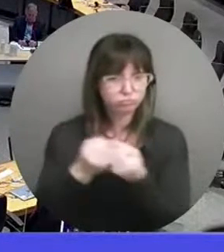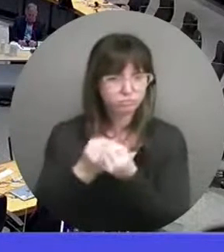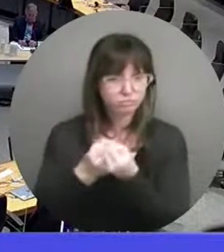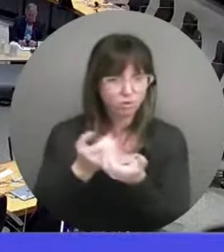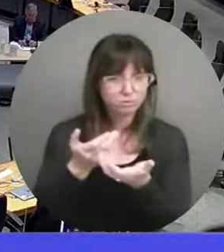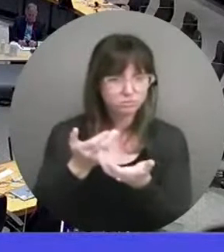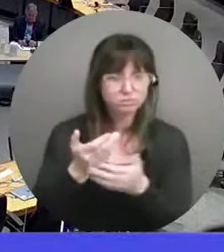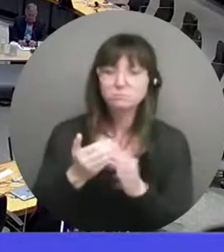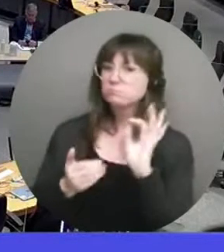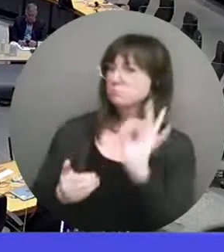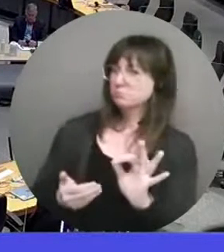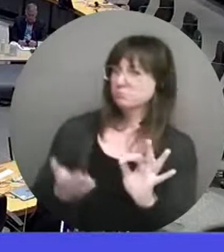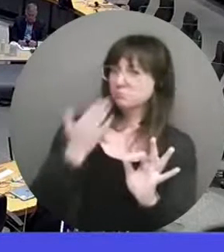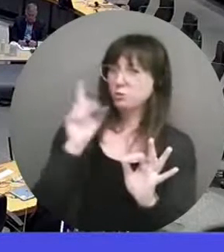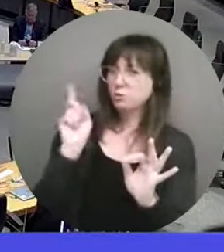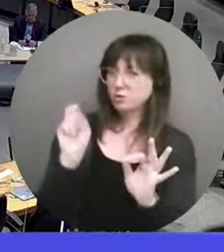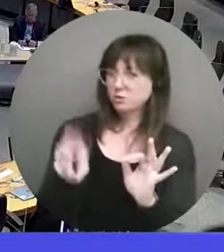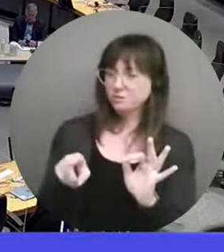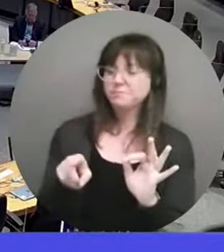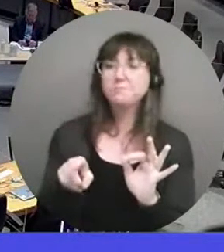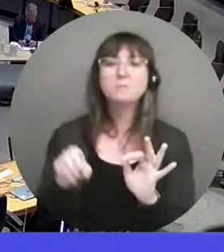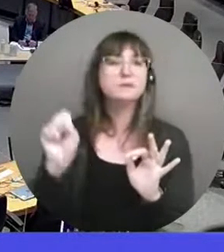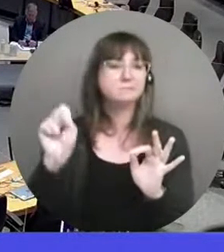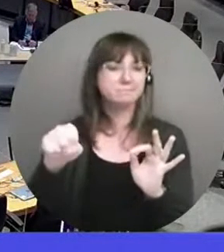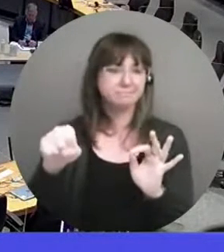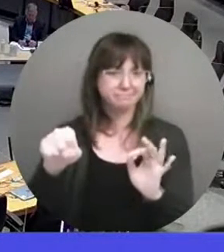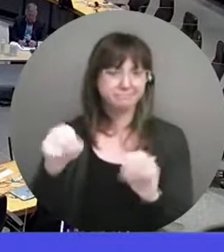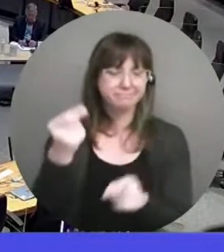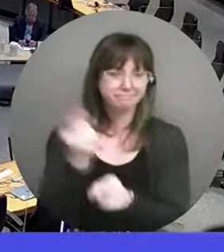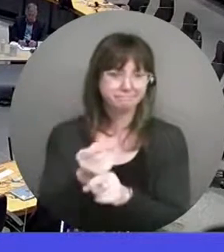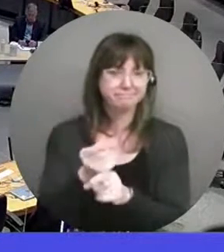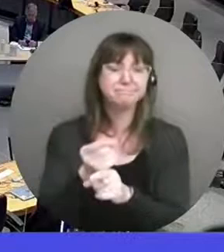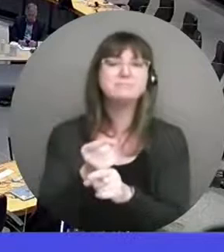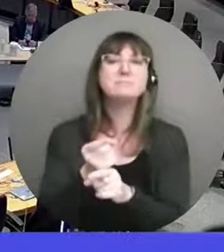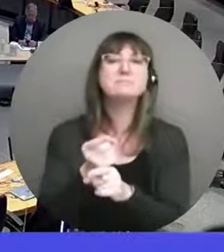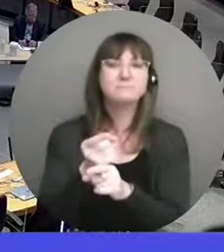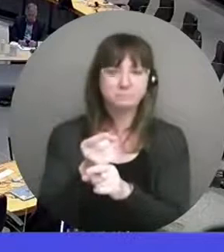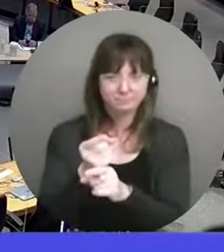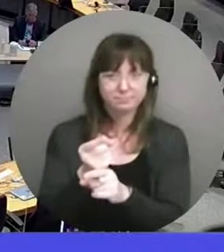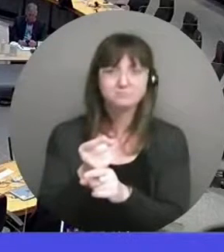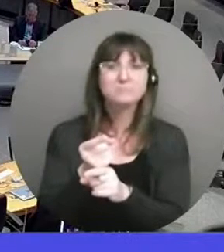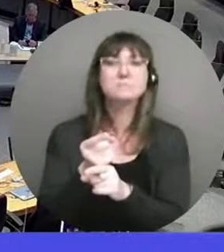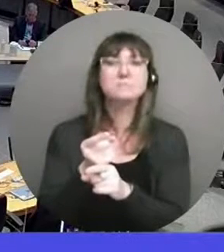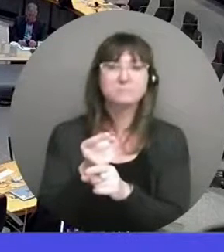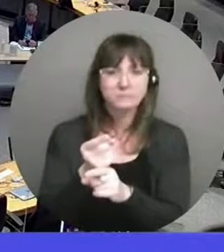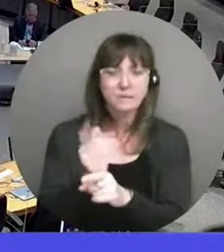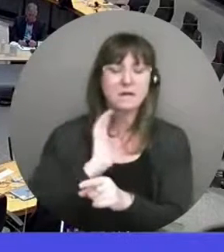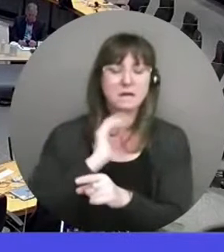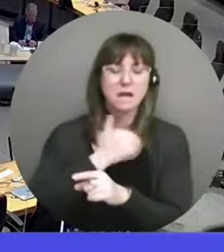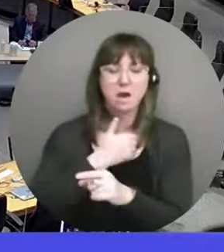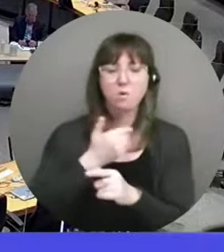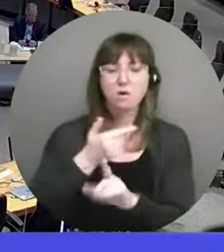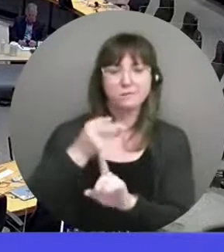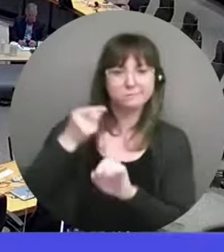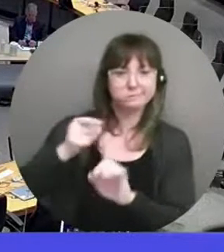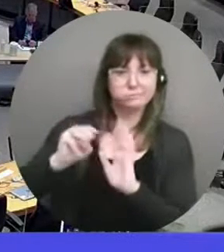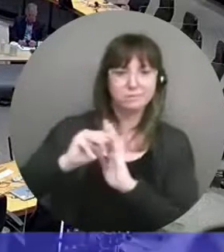Pat. Great question. Yes, in fact, we are the basis of the model will still be